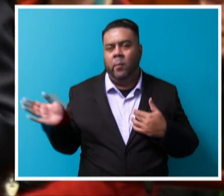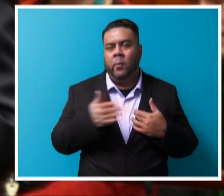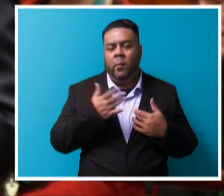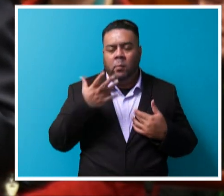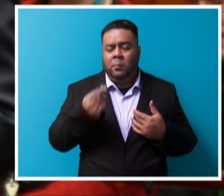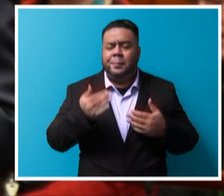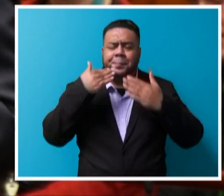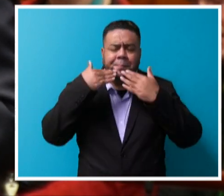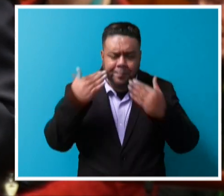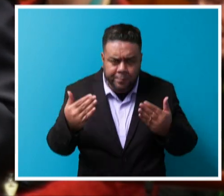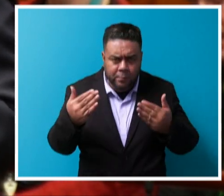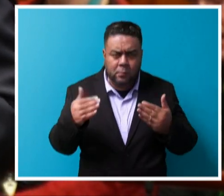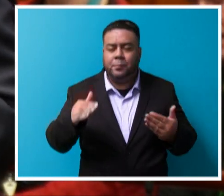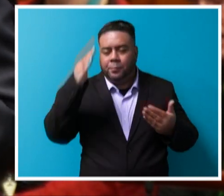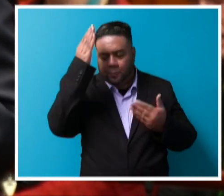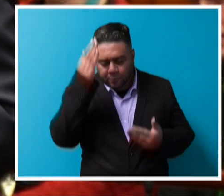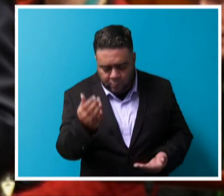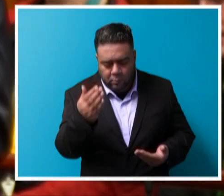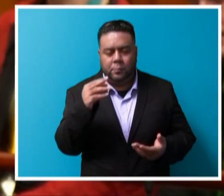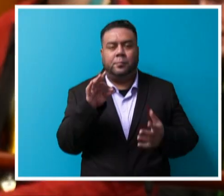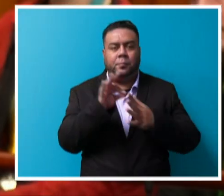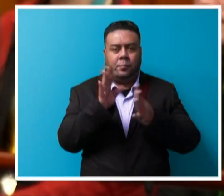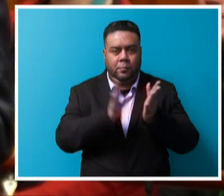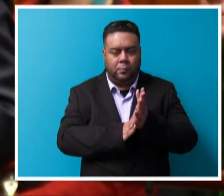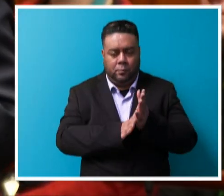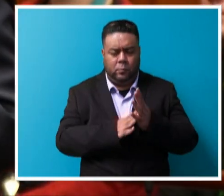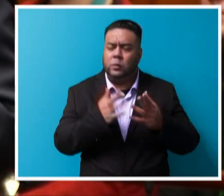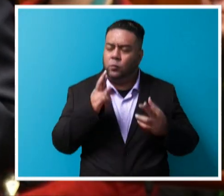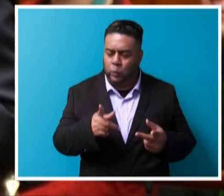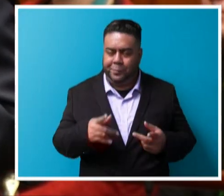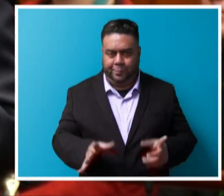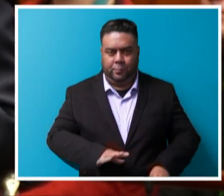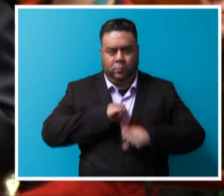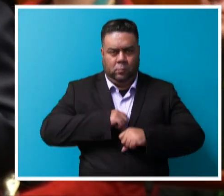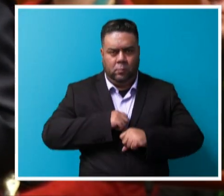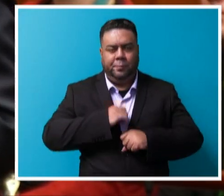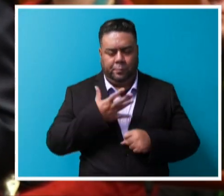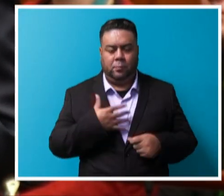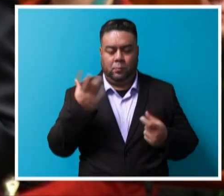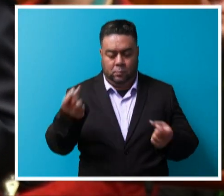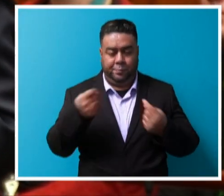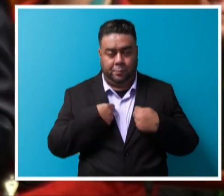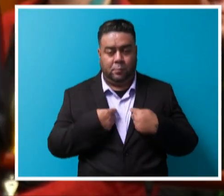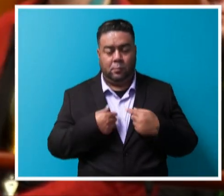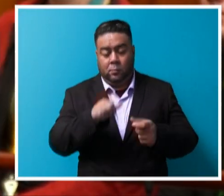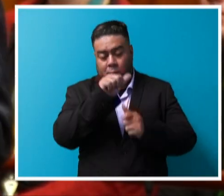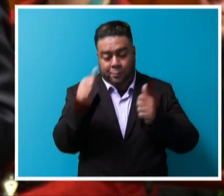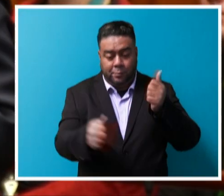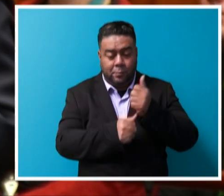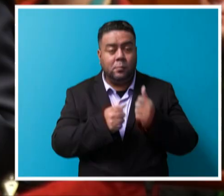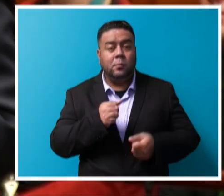thank the Honourable Prime Minister for the confidence he's placed in me by appointing me as Assistant Minister for